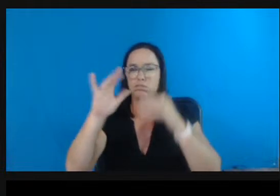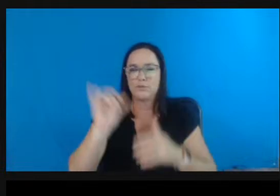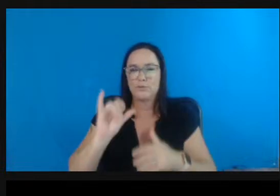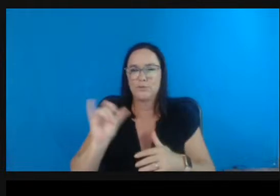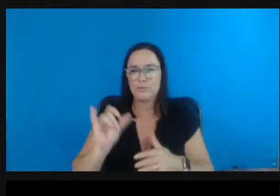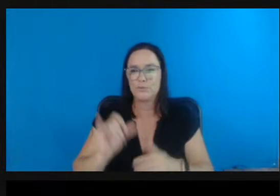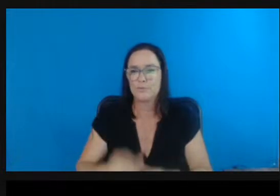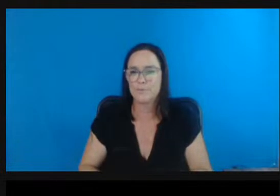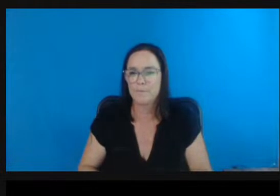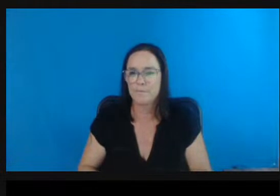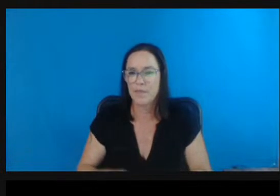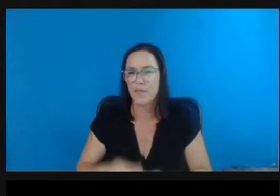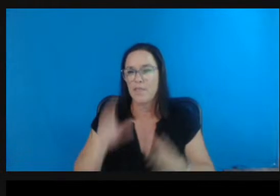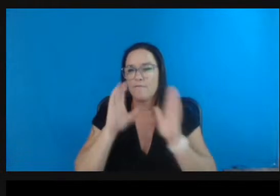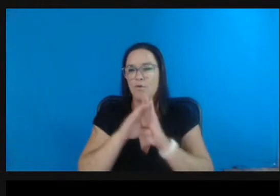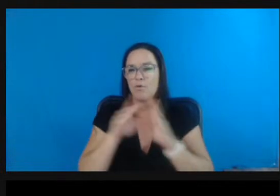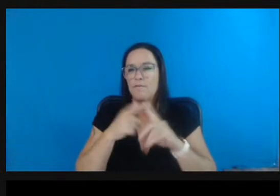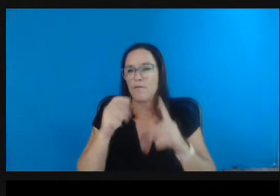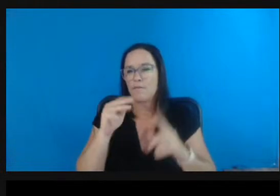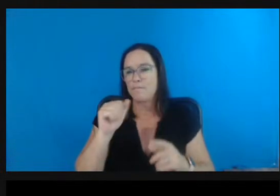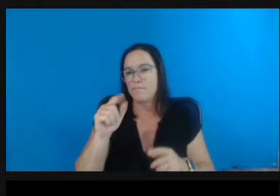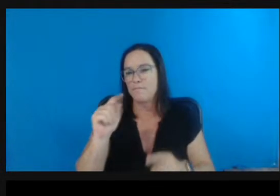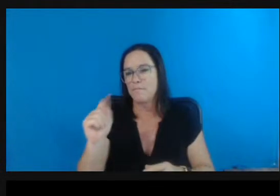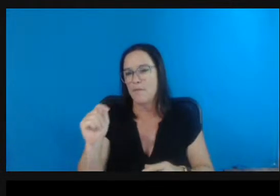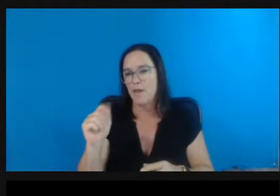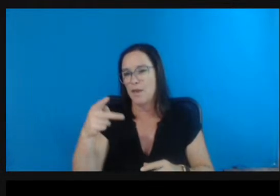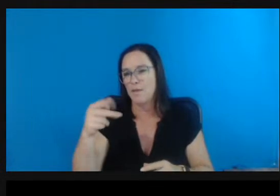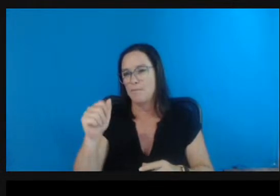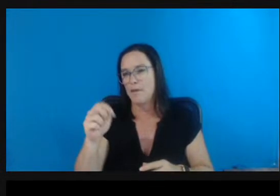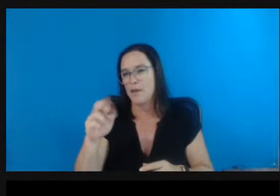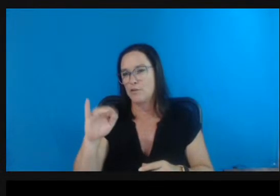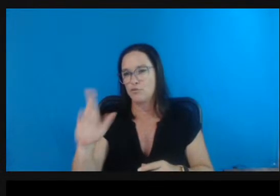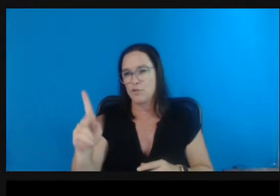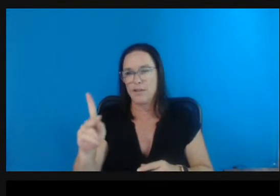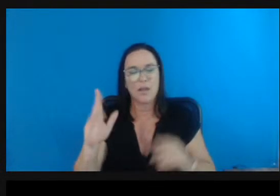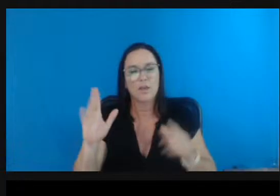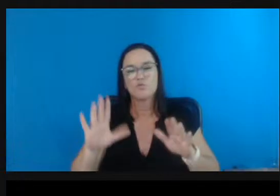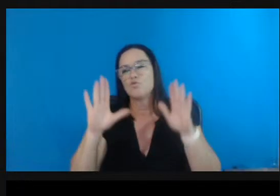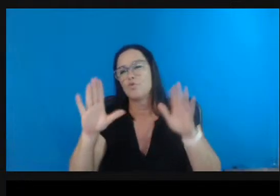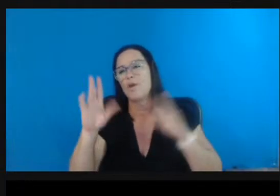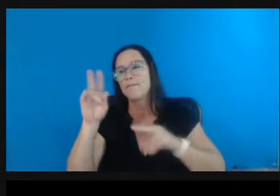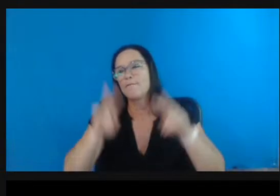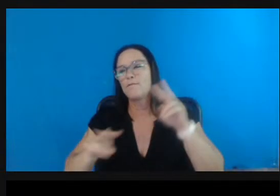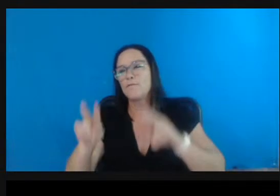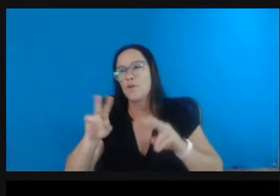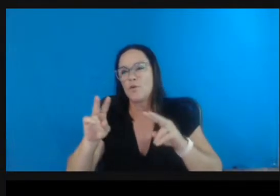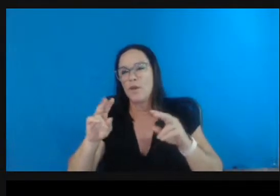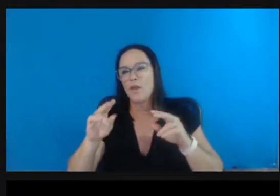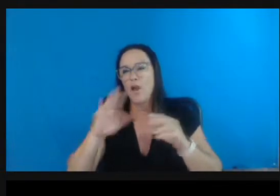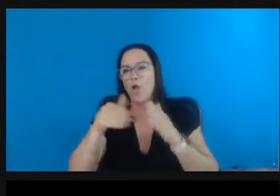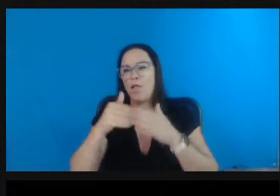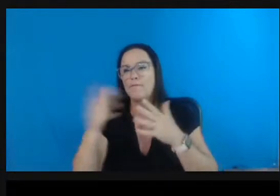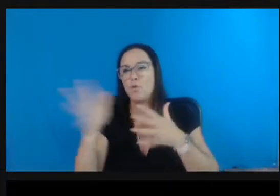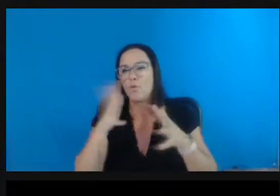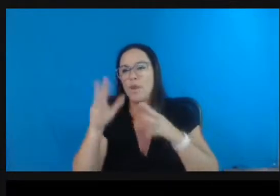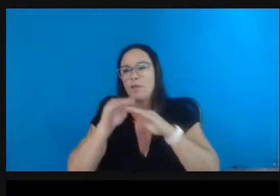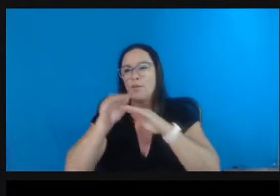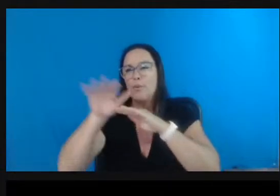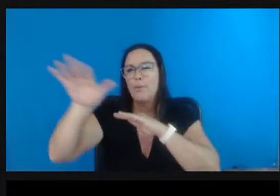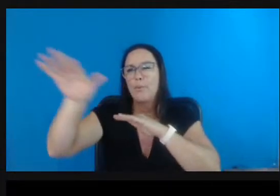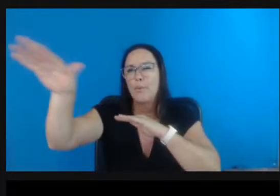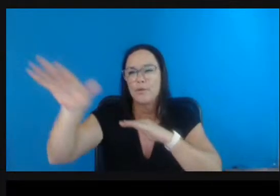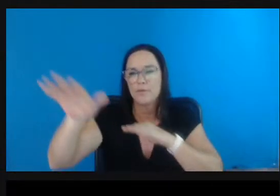by Matt Patrick here. So great viewing for everyone. The wind blowing everything away, so no VOG to worry about,